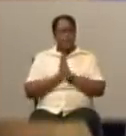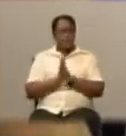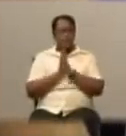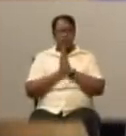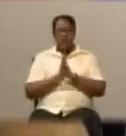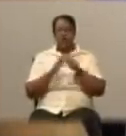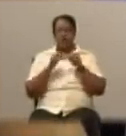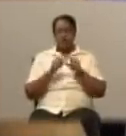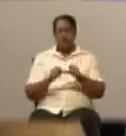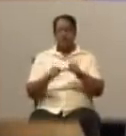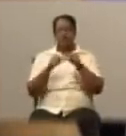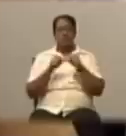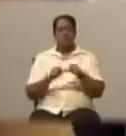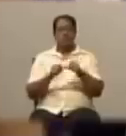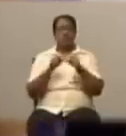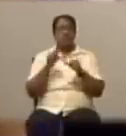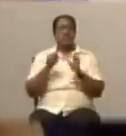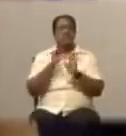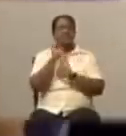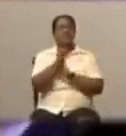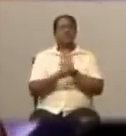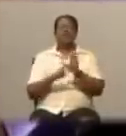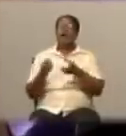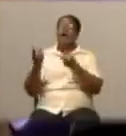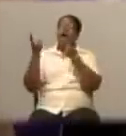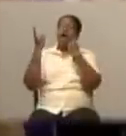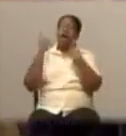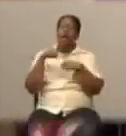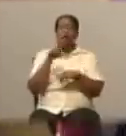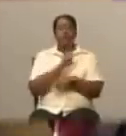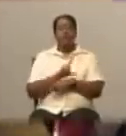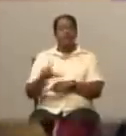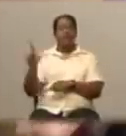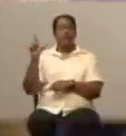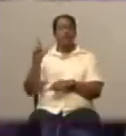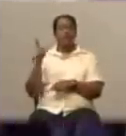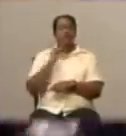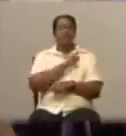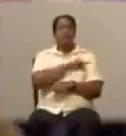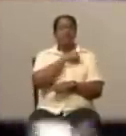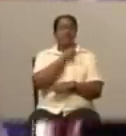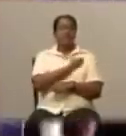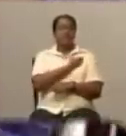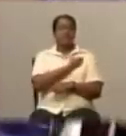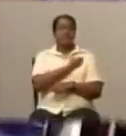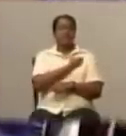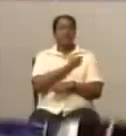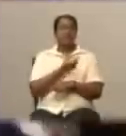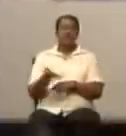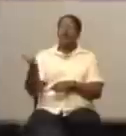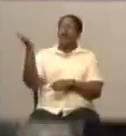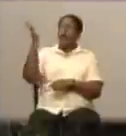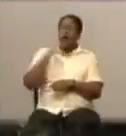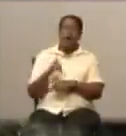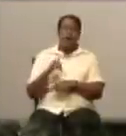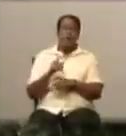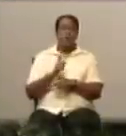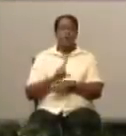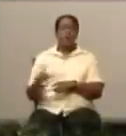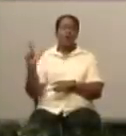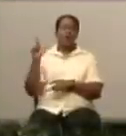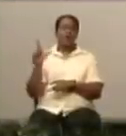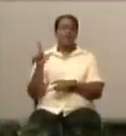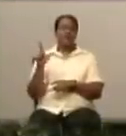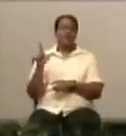continuously during this season, come, Lord. In Spanish we say, ven aquí, Señor. Ven aquí,